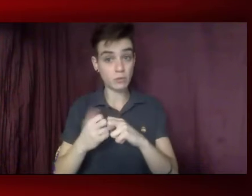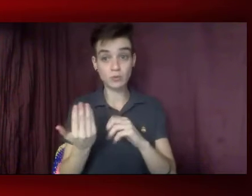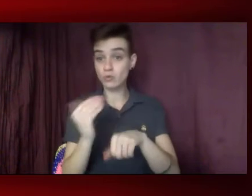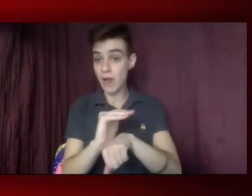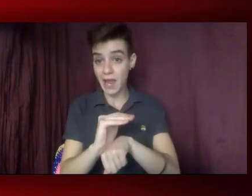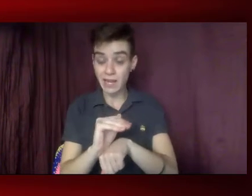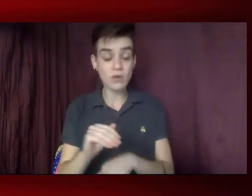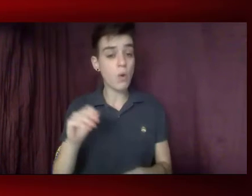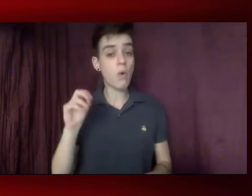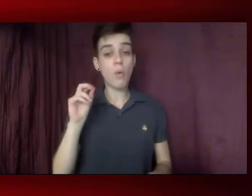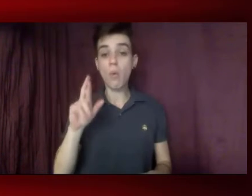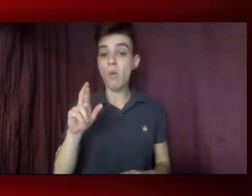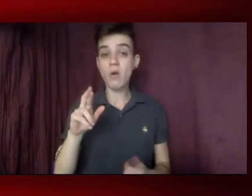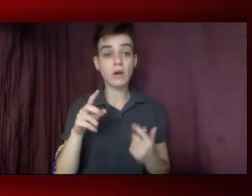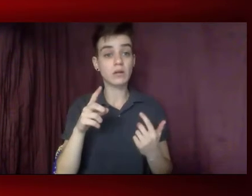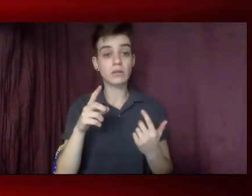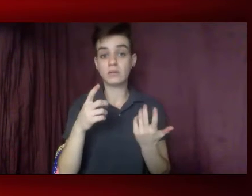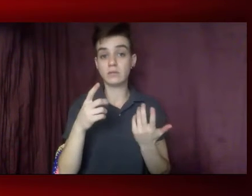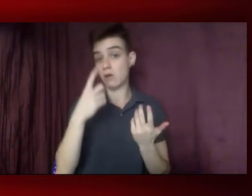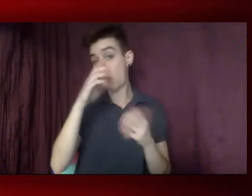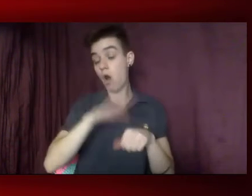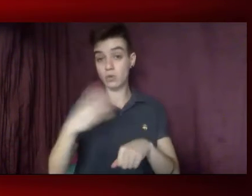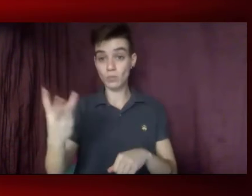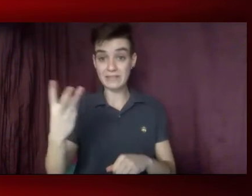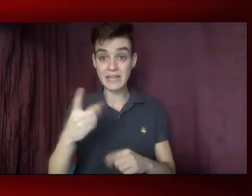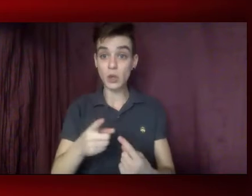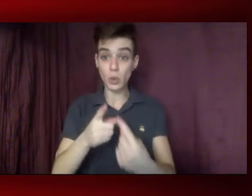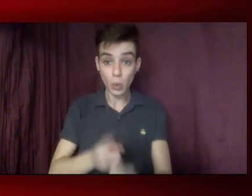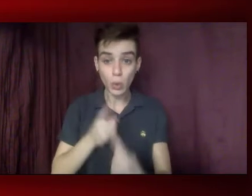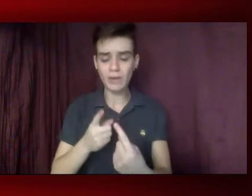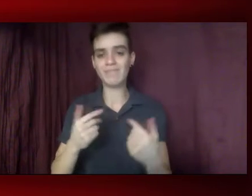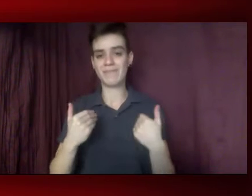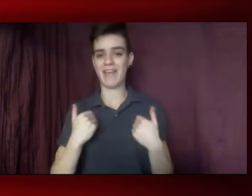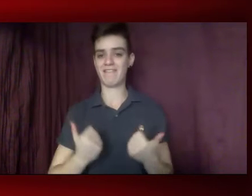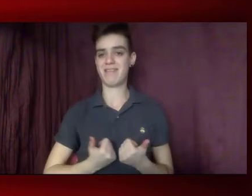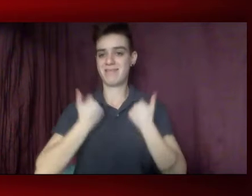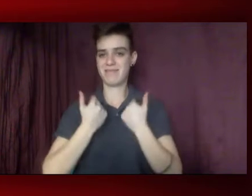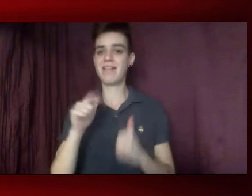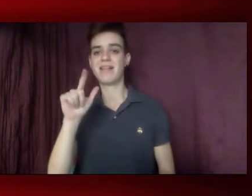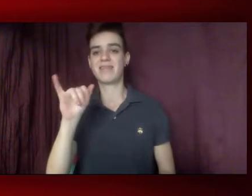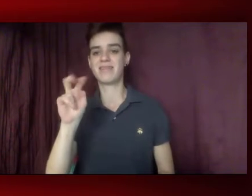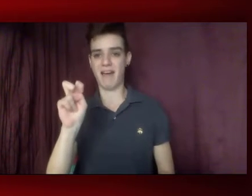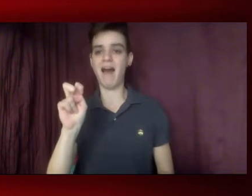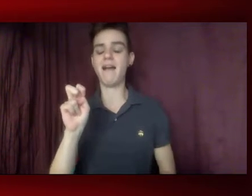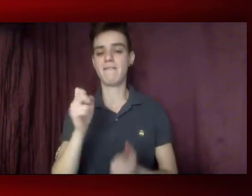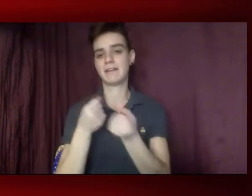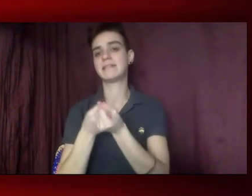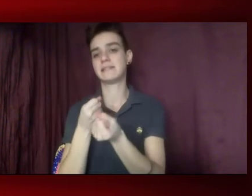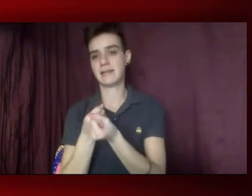or getting to your meetings on Wednesday. We have live assistance for you through the Soapbox Help